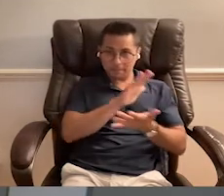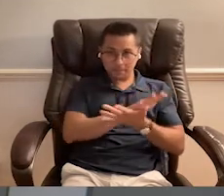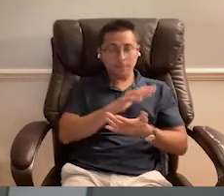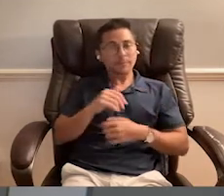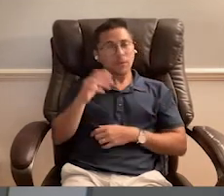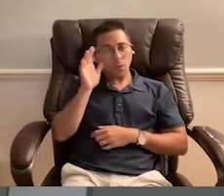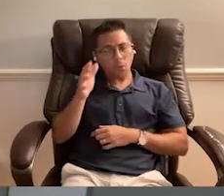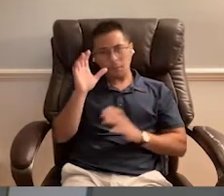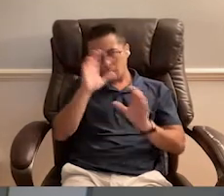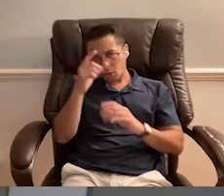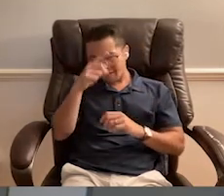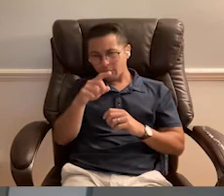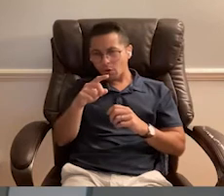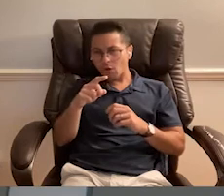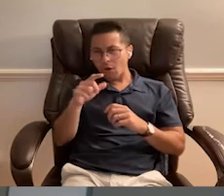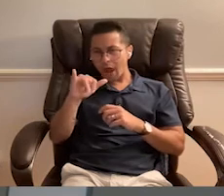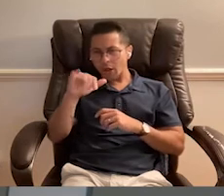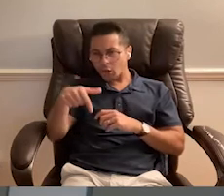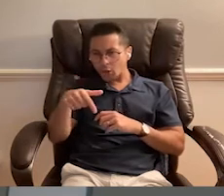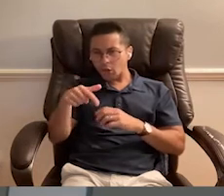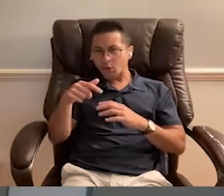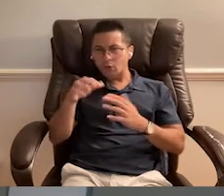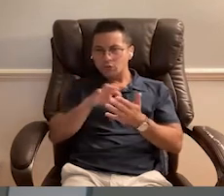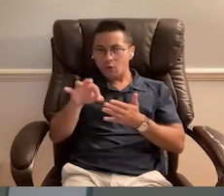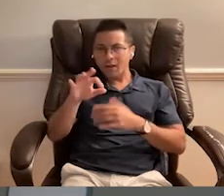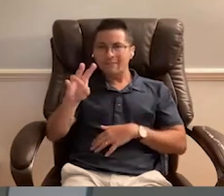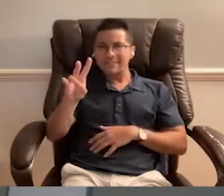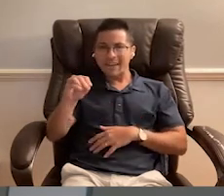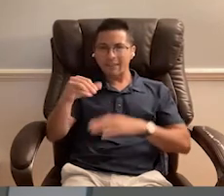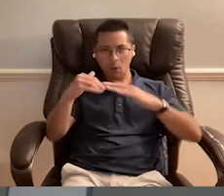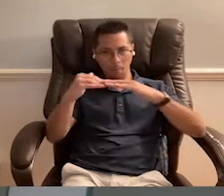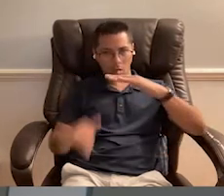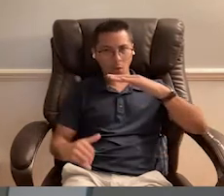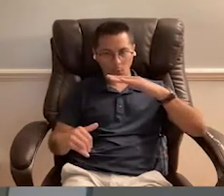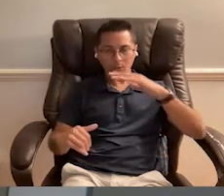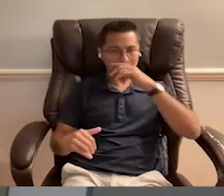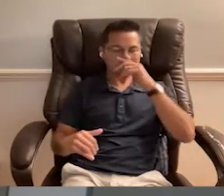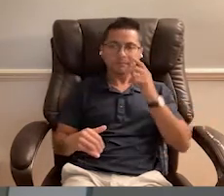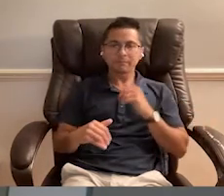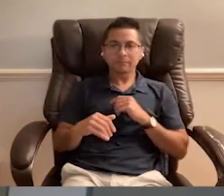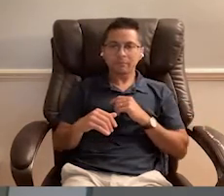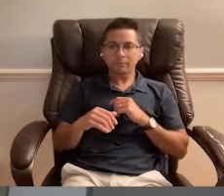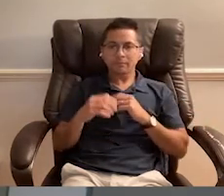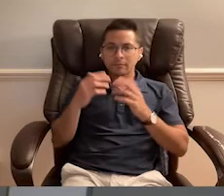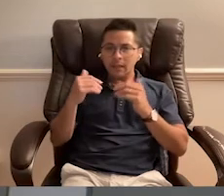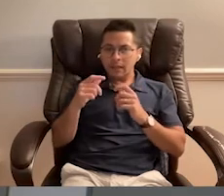the documentation. We will be looking for a full scale of an IQ of 70 or